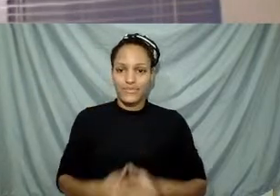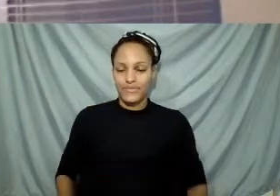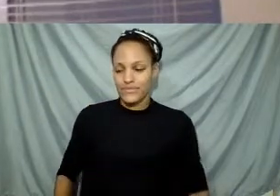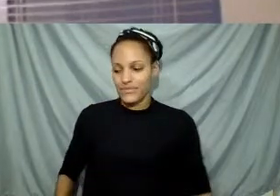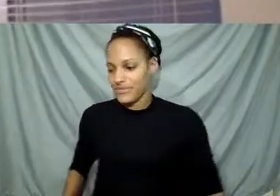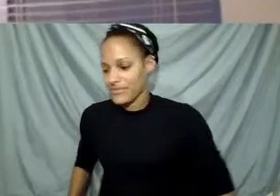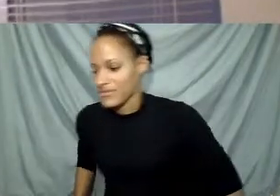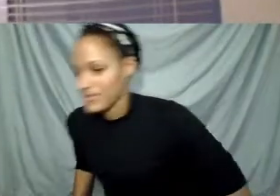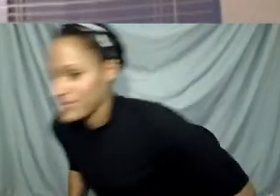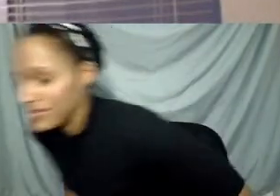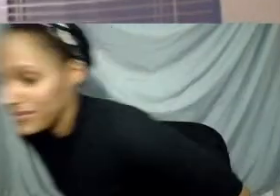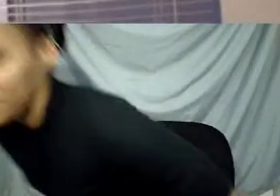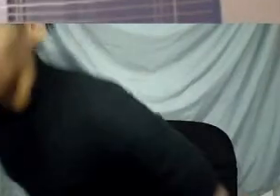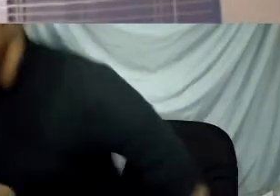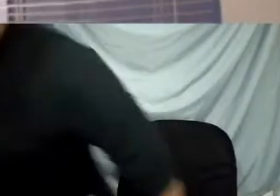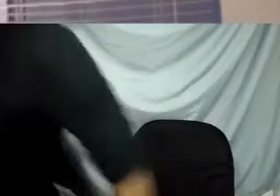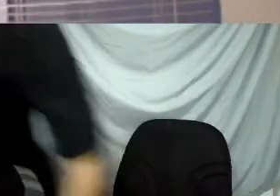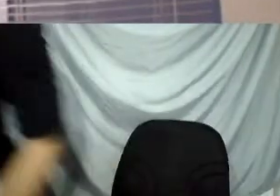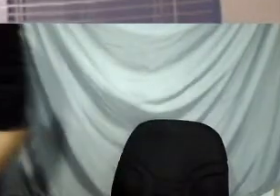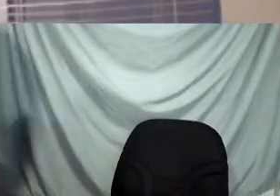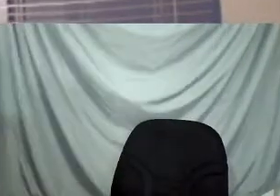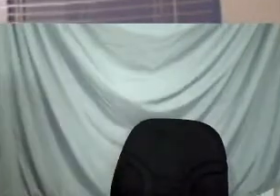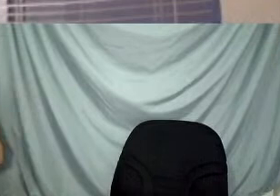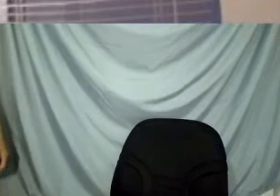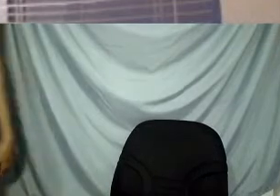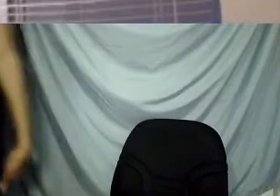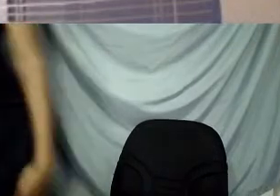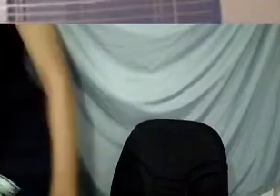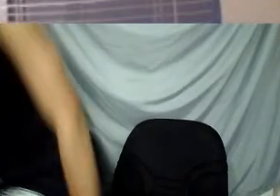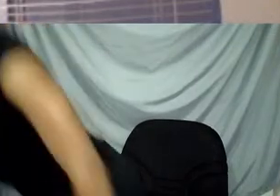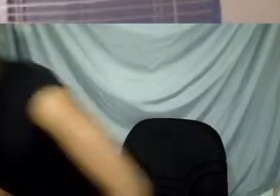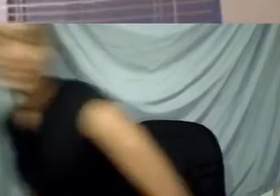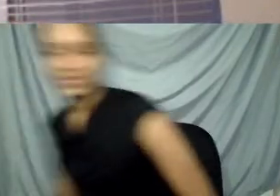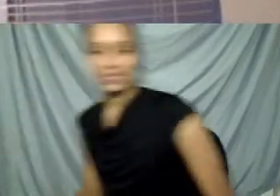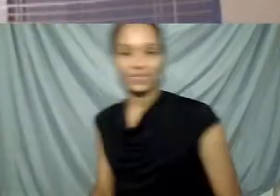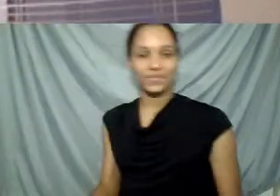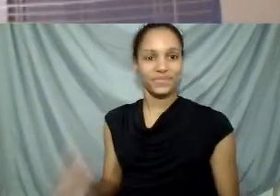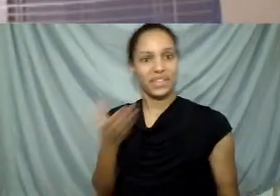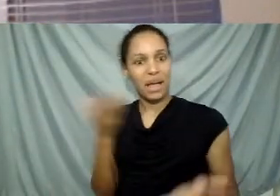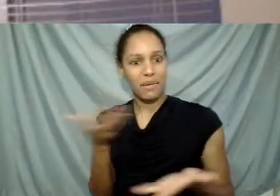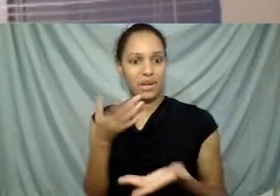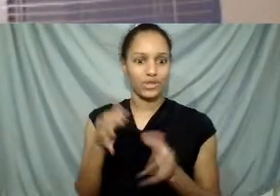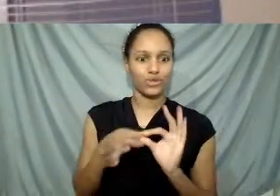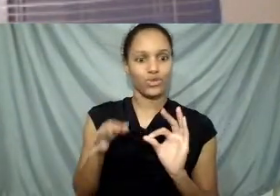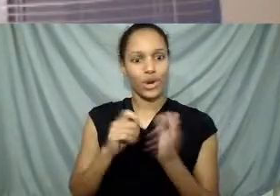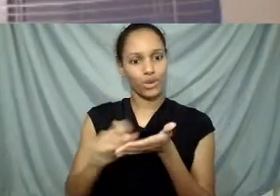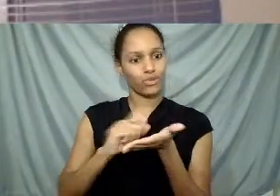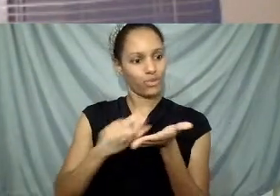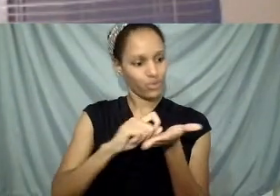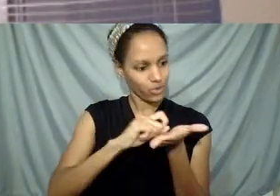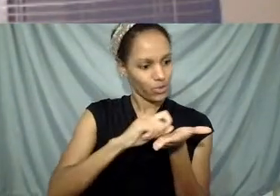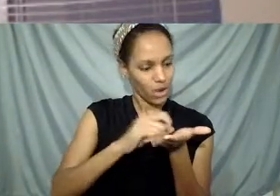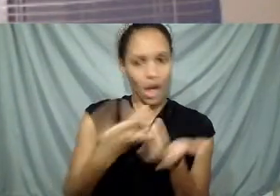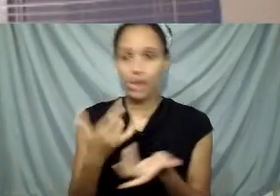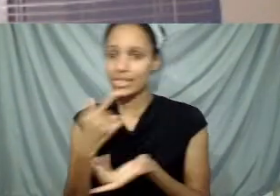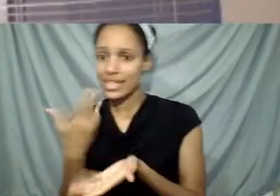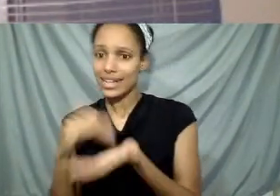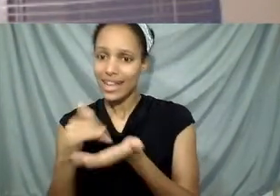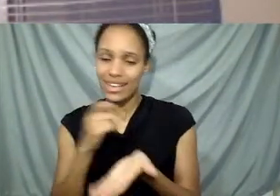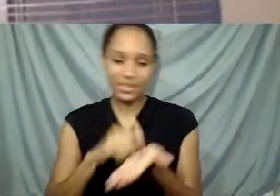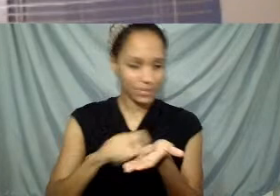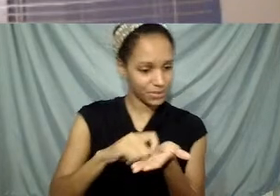I'm here trying to take notes and write, like David was saying, you have to say that again. I'm here trying, and then here we are. Value